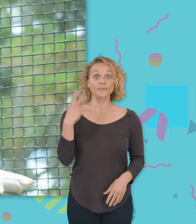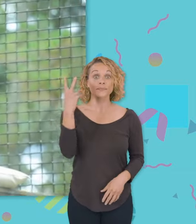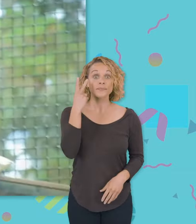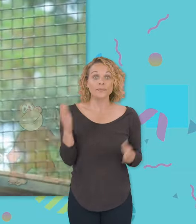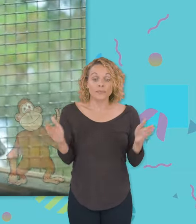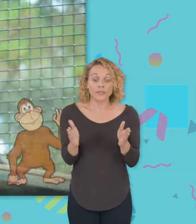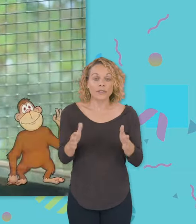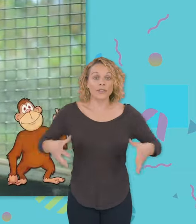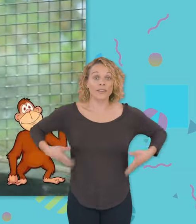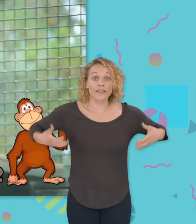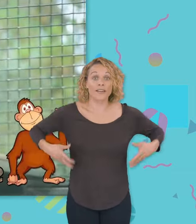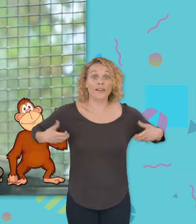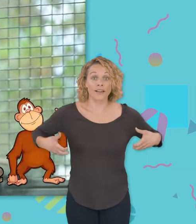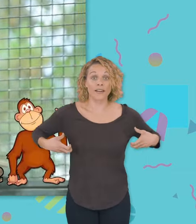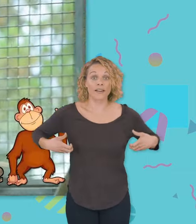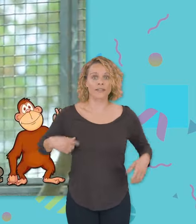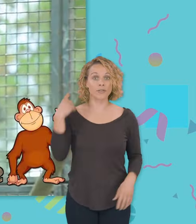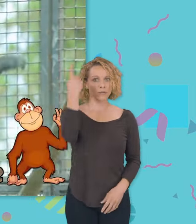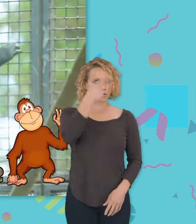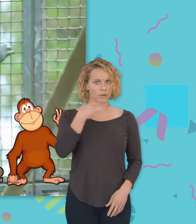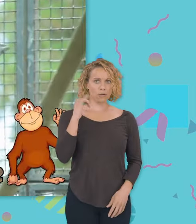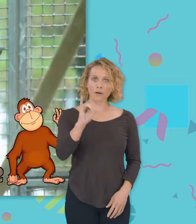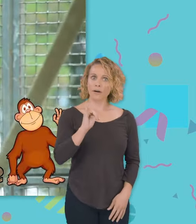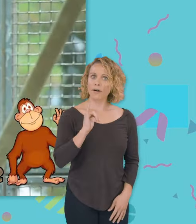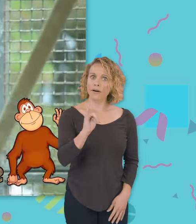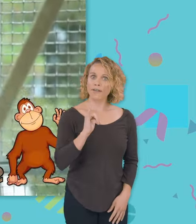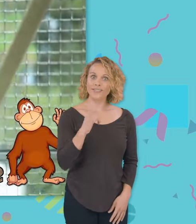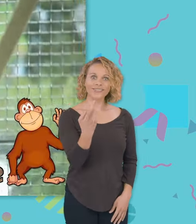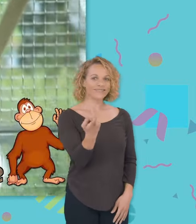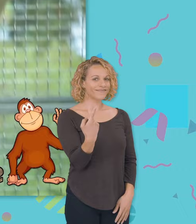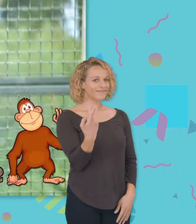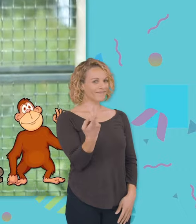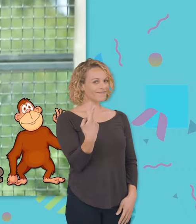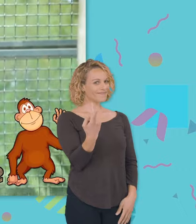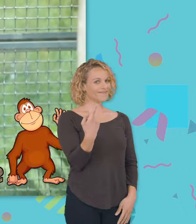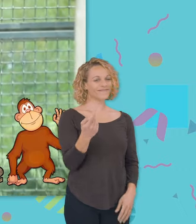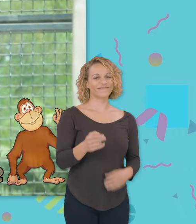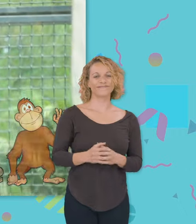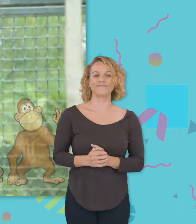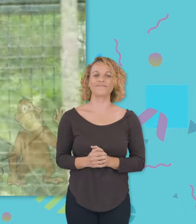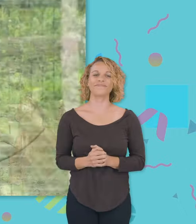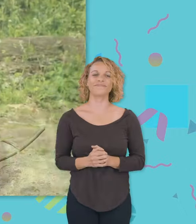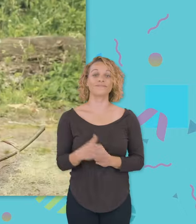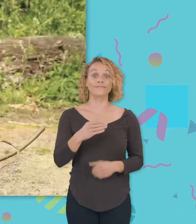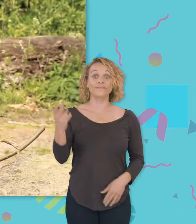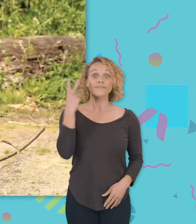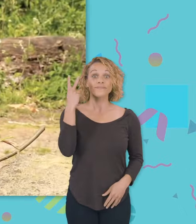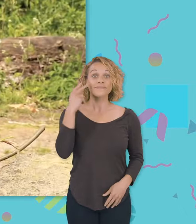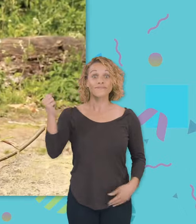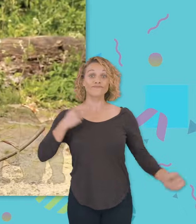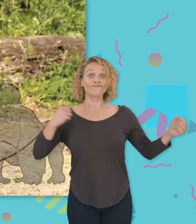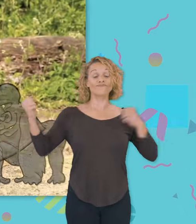I see a chimpanzee, looks pretty similar to you and me. And